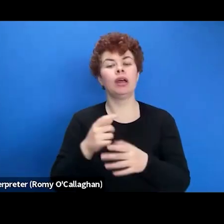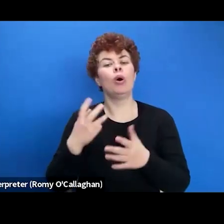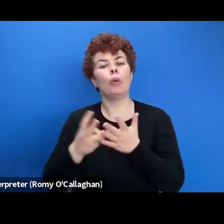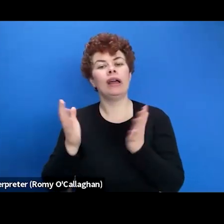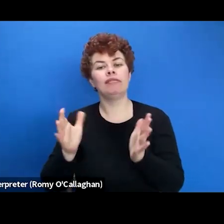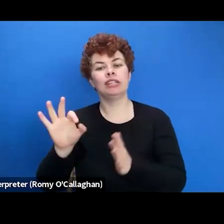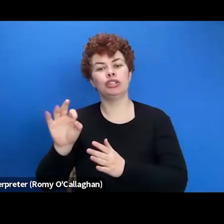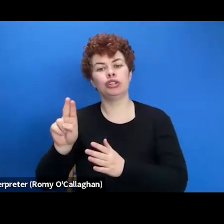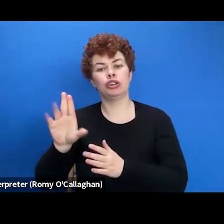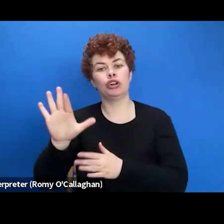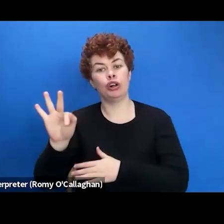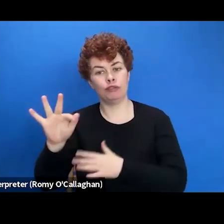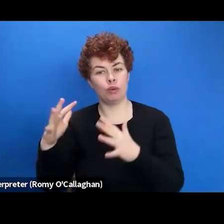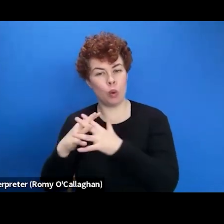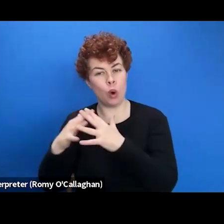out American